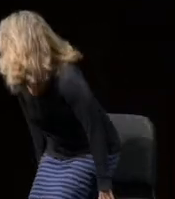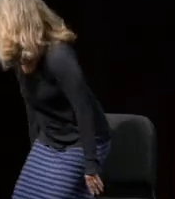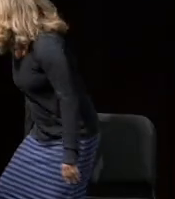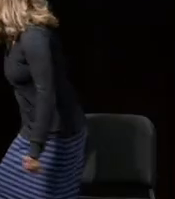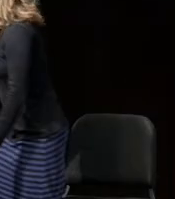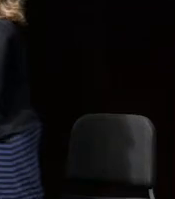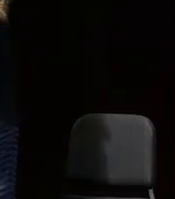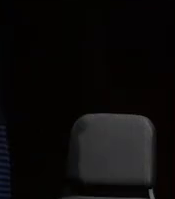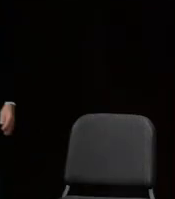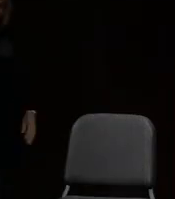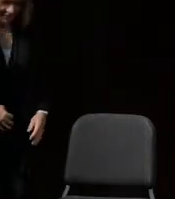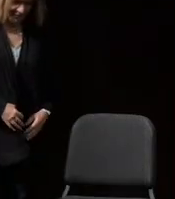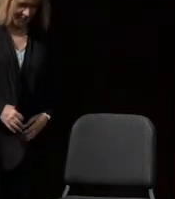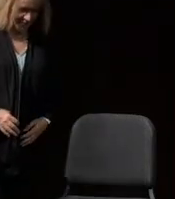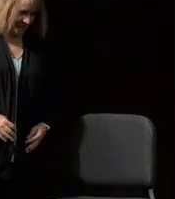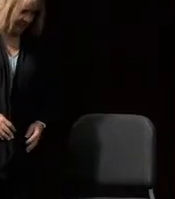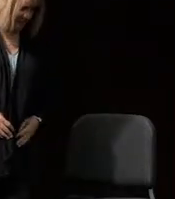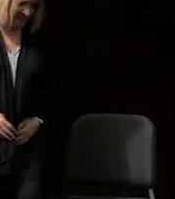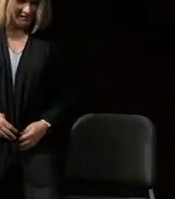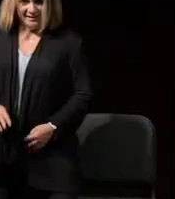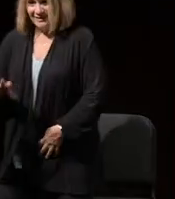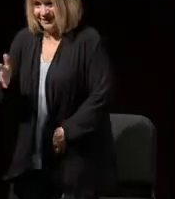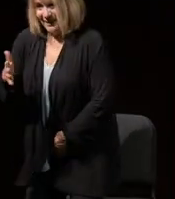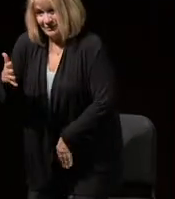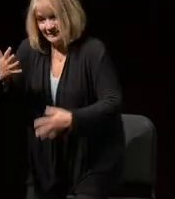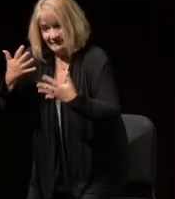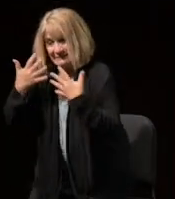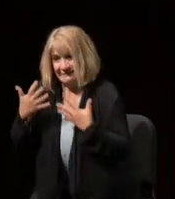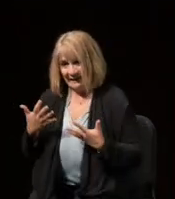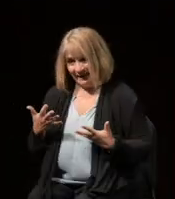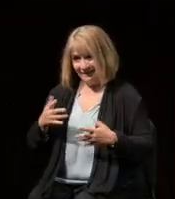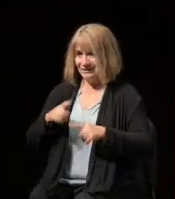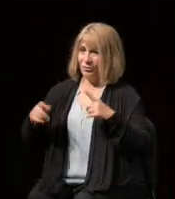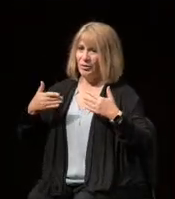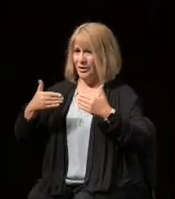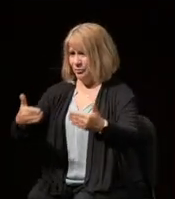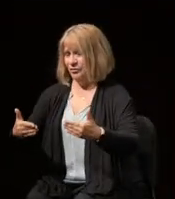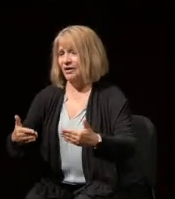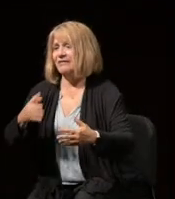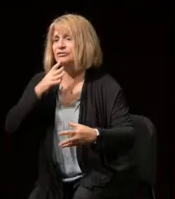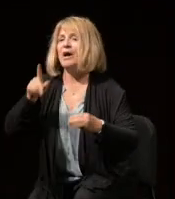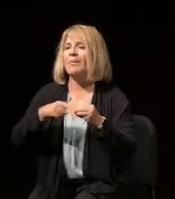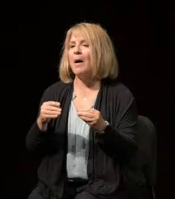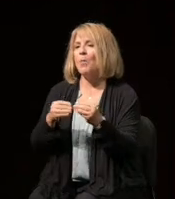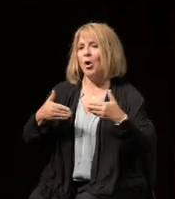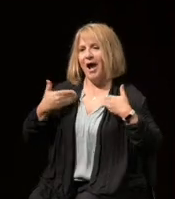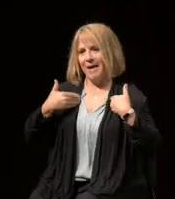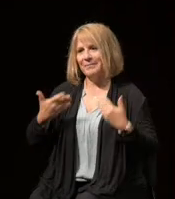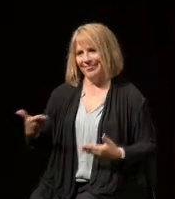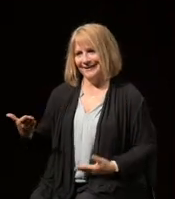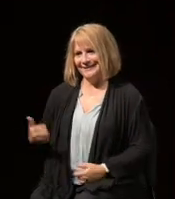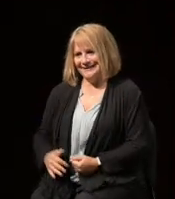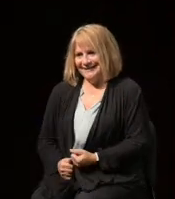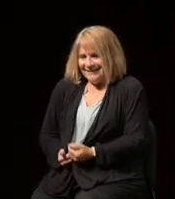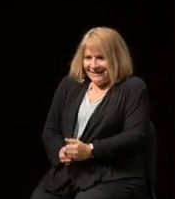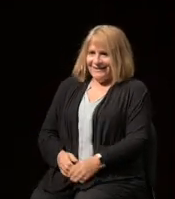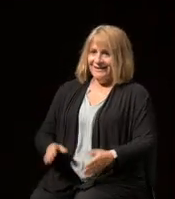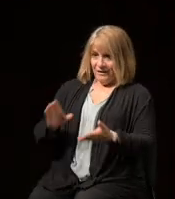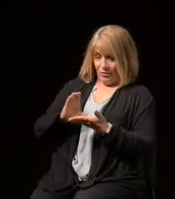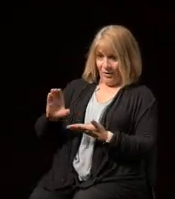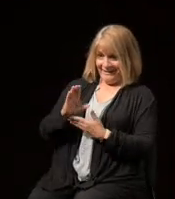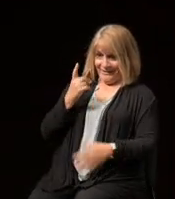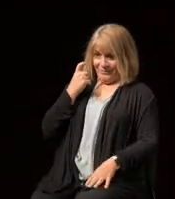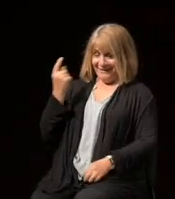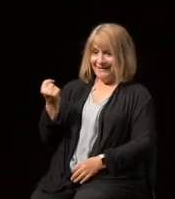was a little dire, so we're going to move on from that and talk about something much happier. Cuesta, as of Tuesday,